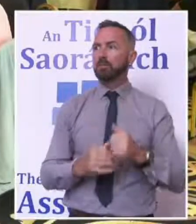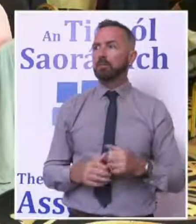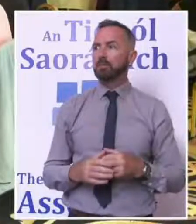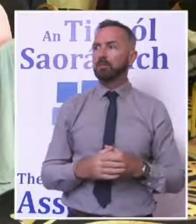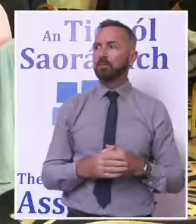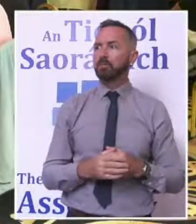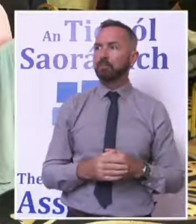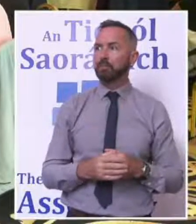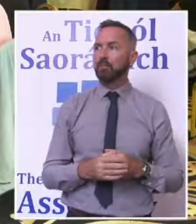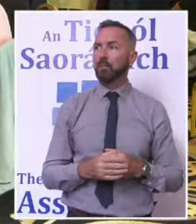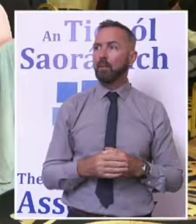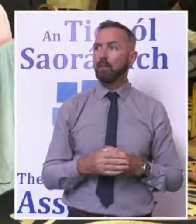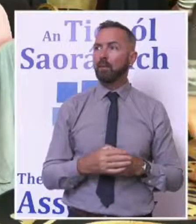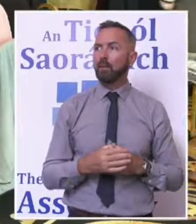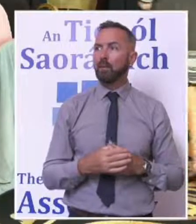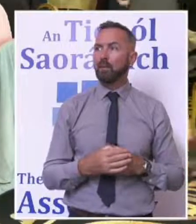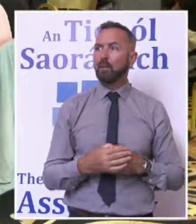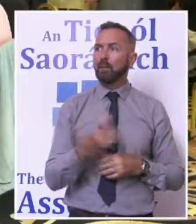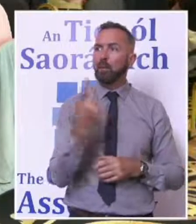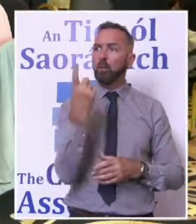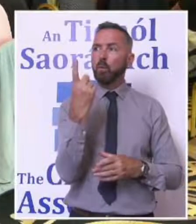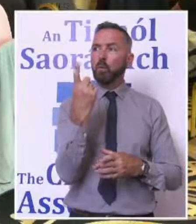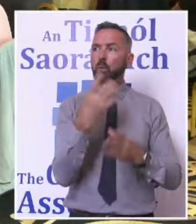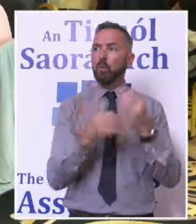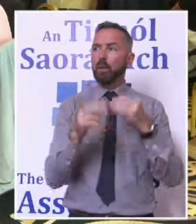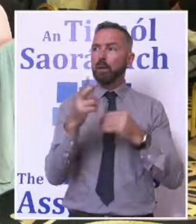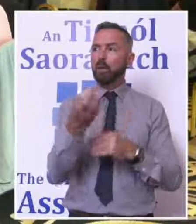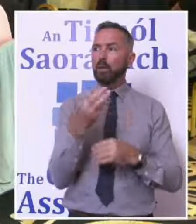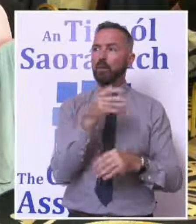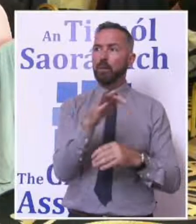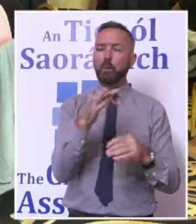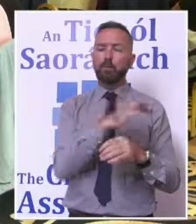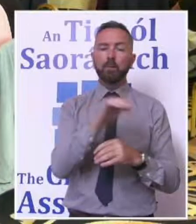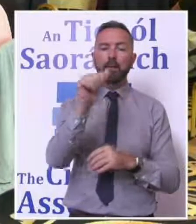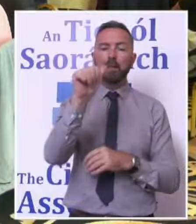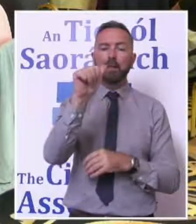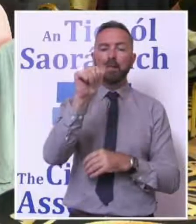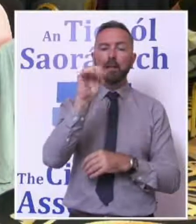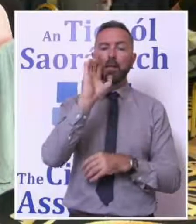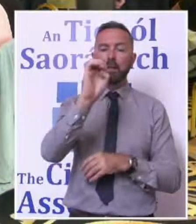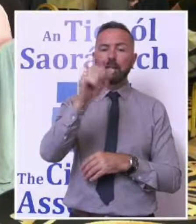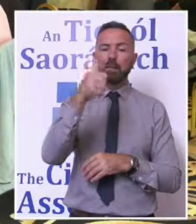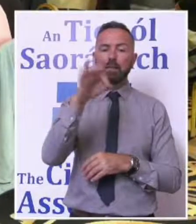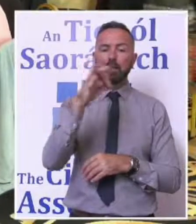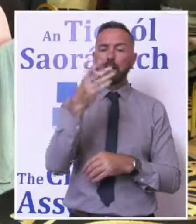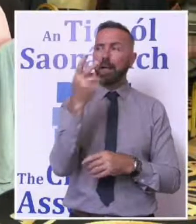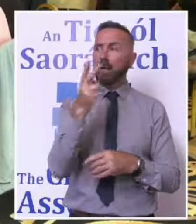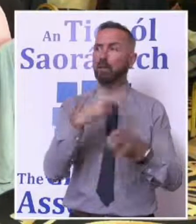So one of our takeaways is to discuss with the EAG and come back with a number of